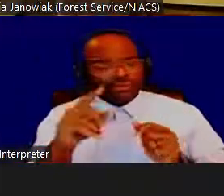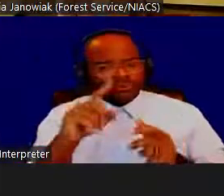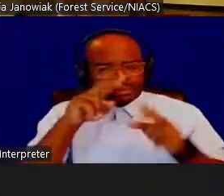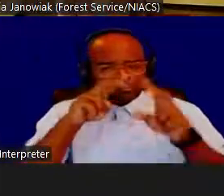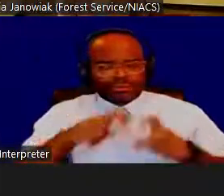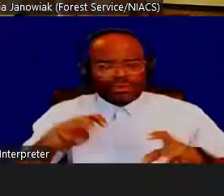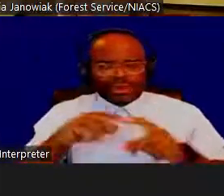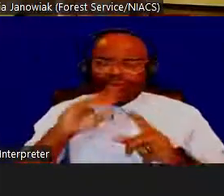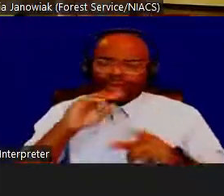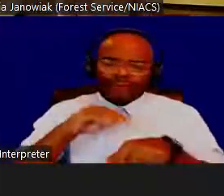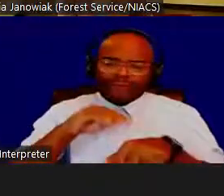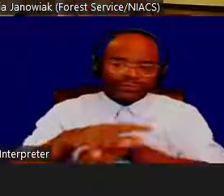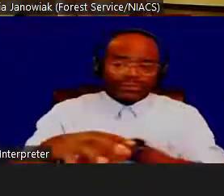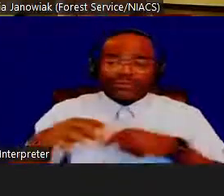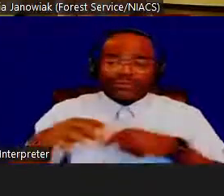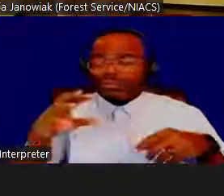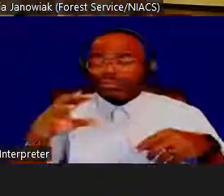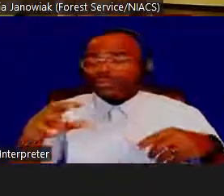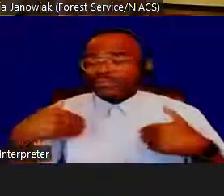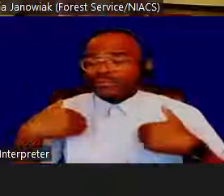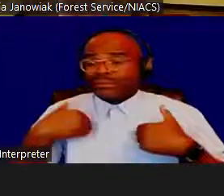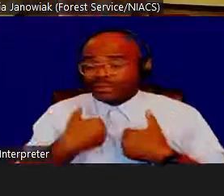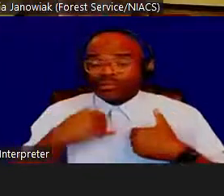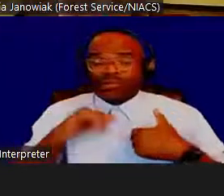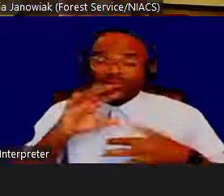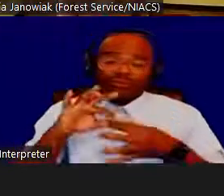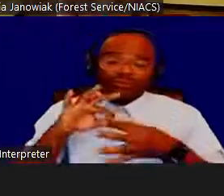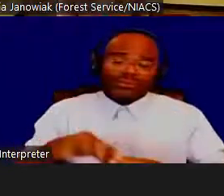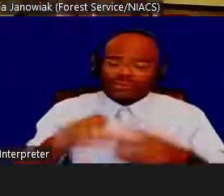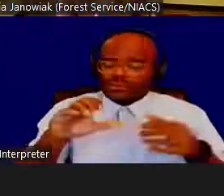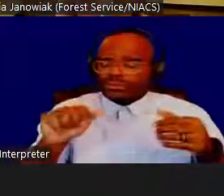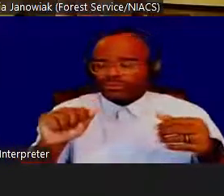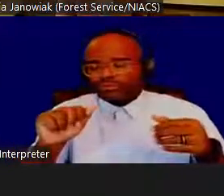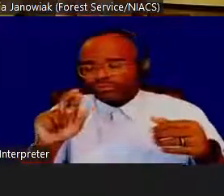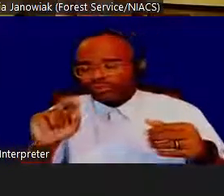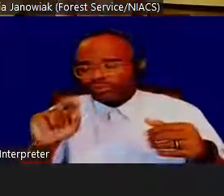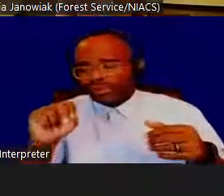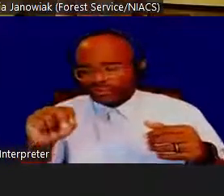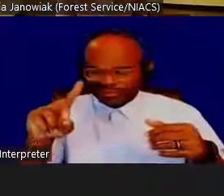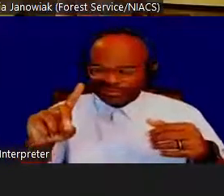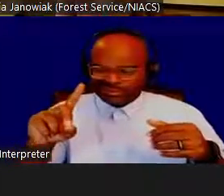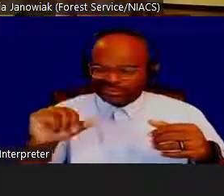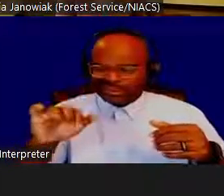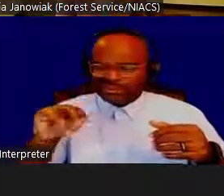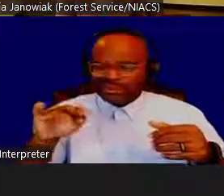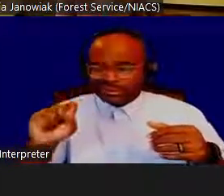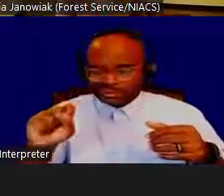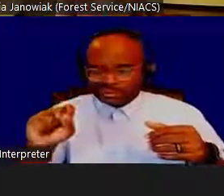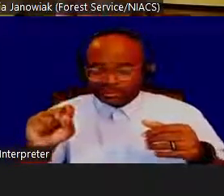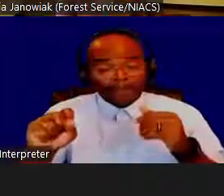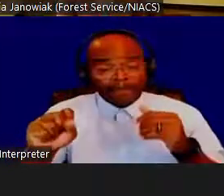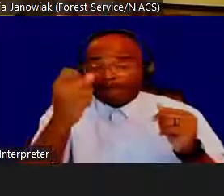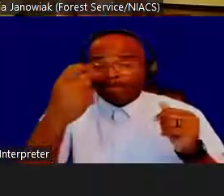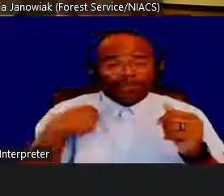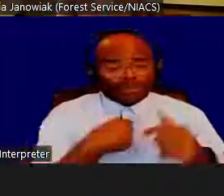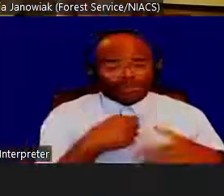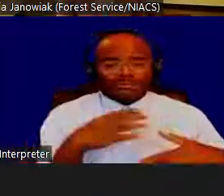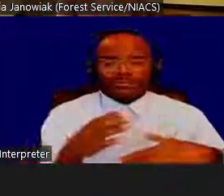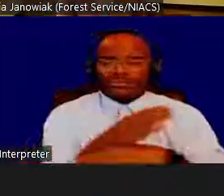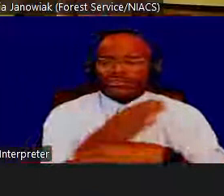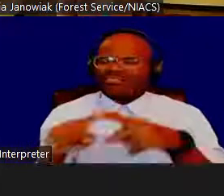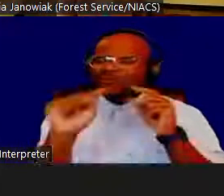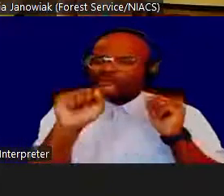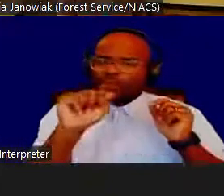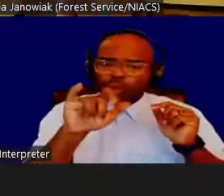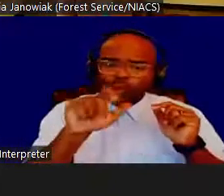wildlife populations and things like carbon dynamics. Throughout this series, we're working to share tools and management approaches